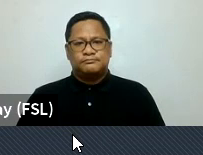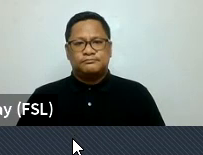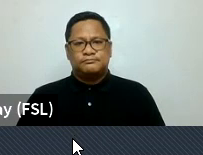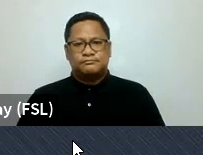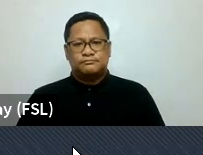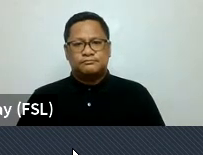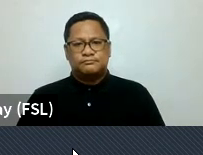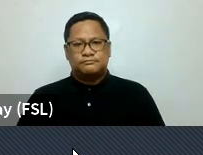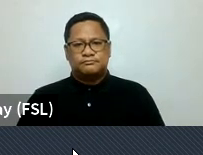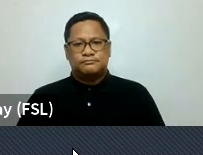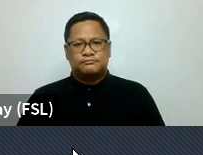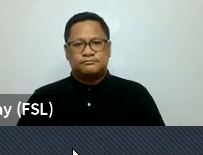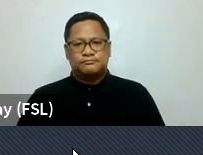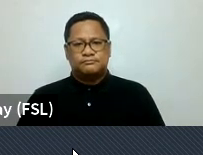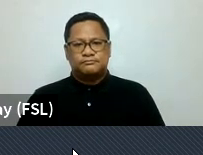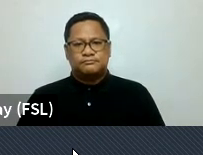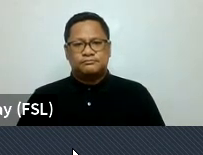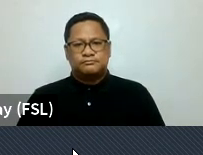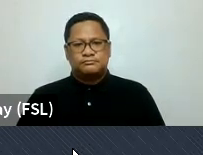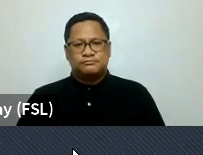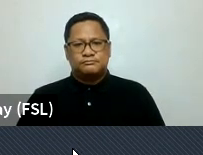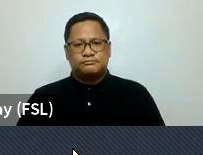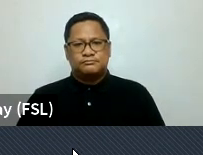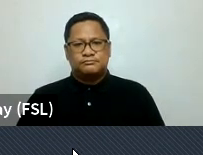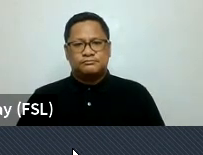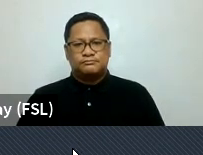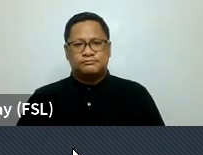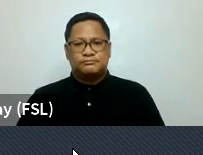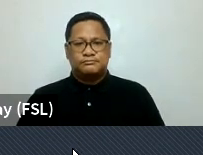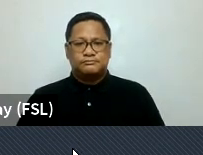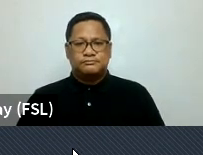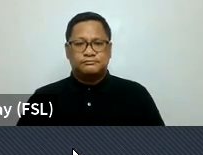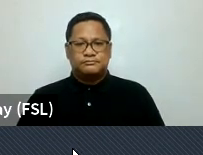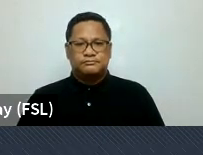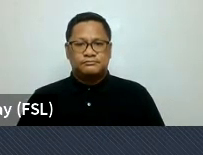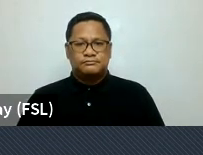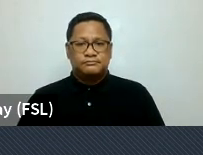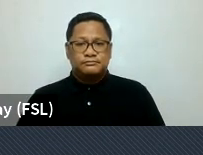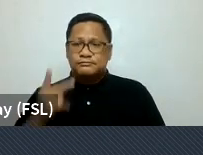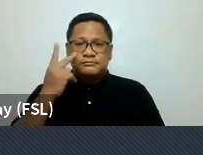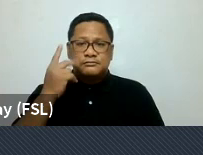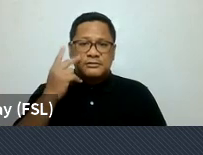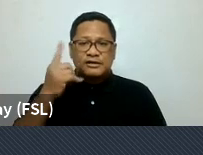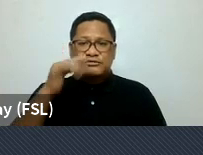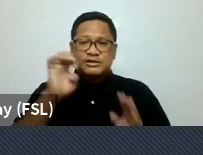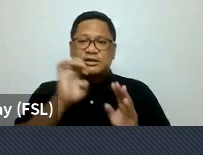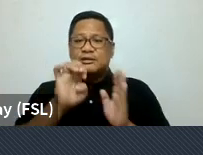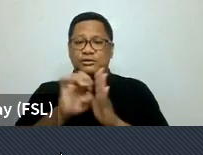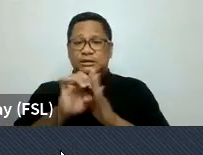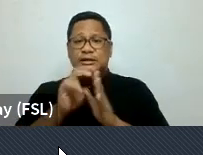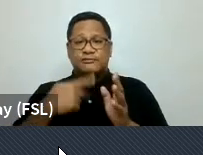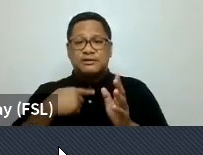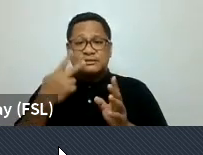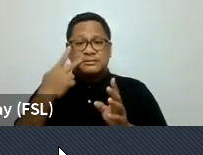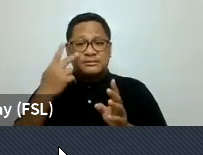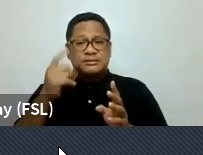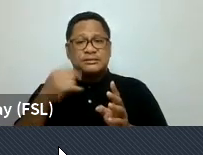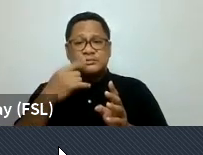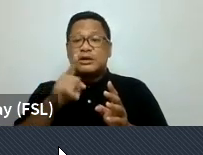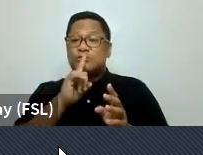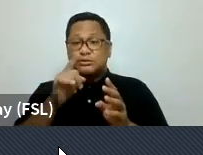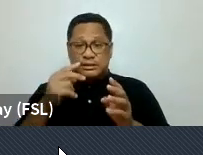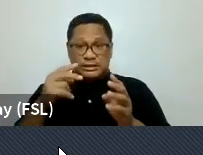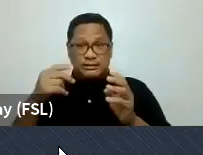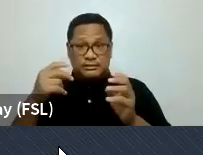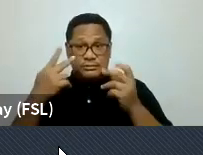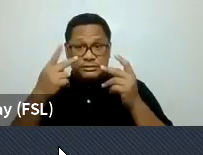resume. Sana nakikita ng, hindi ko sure kung nakikita sa broadcast, TJ. Nakikita sa